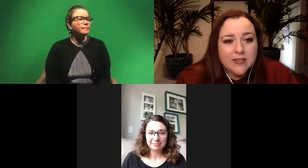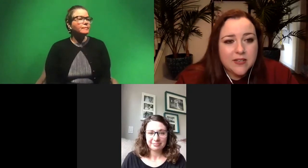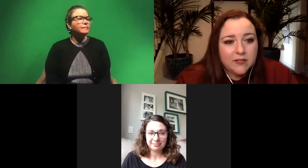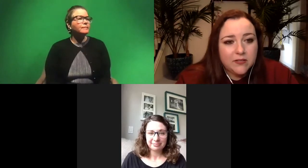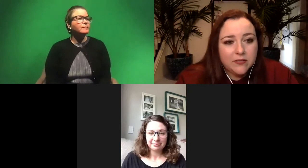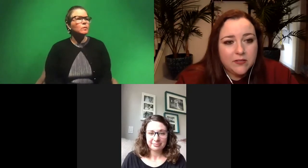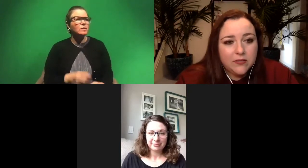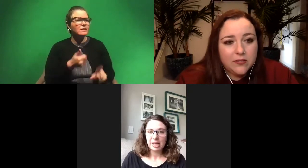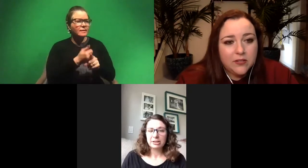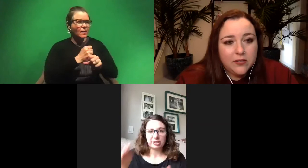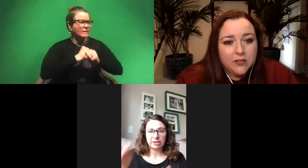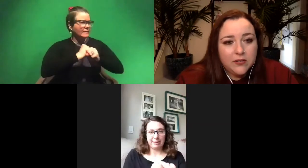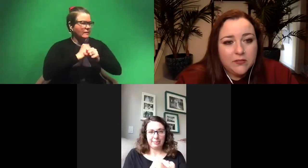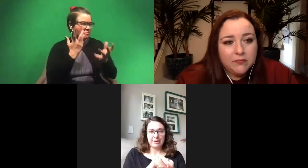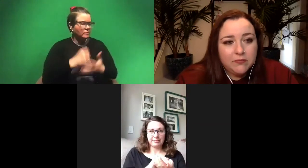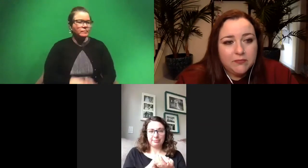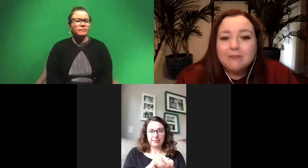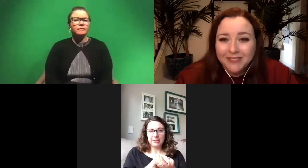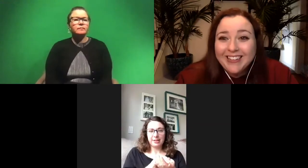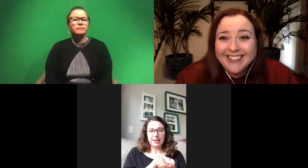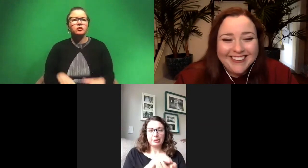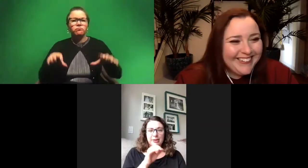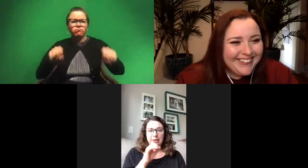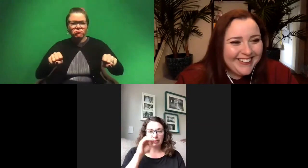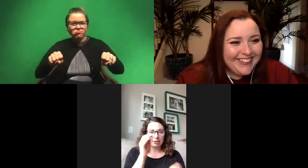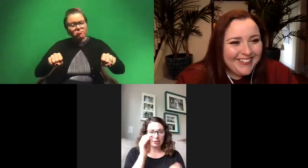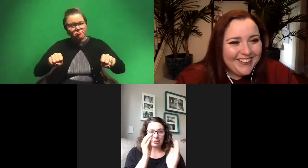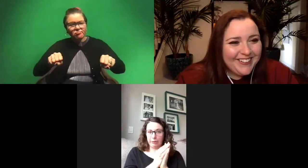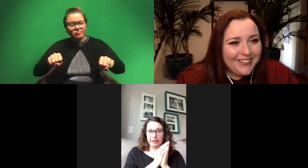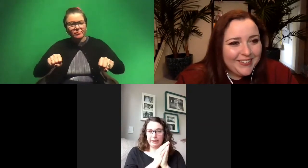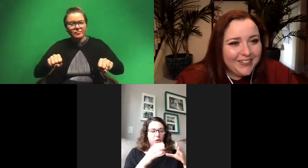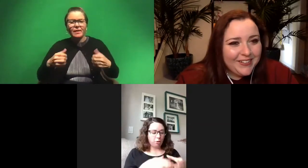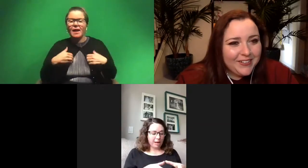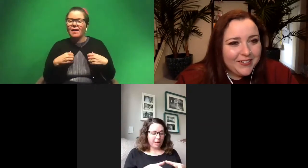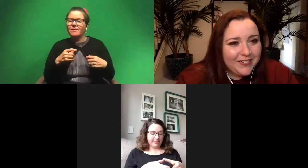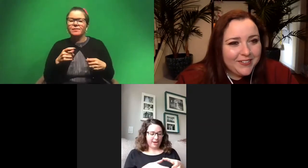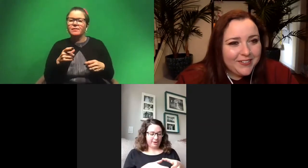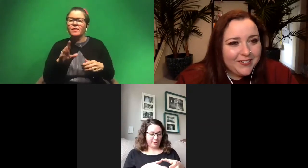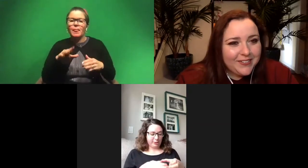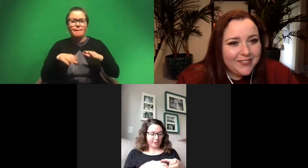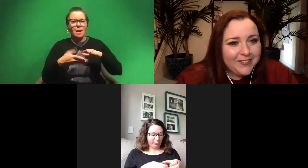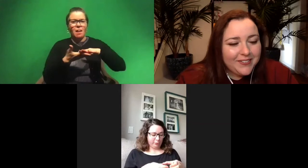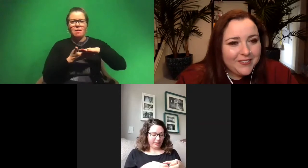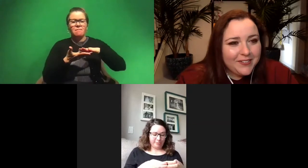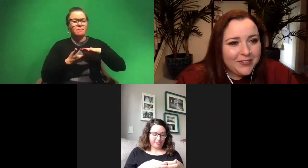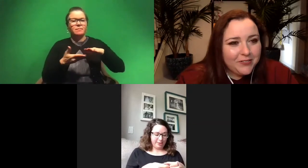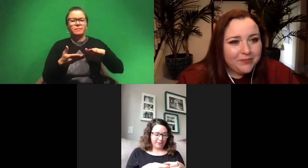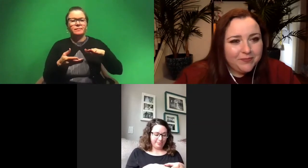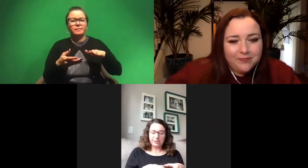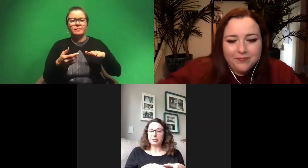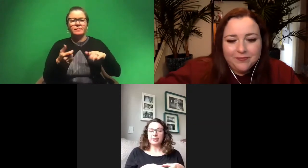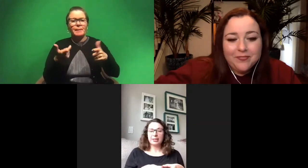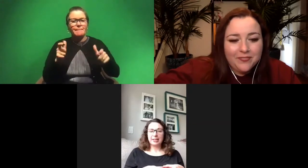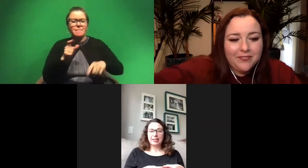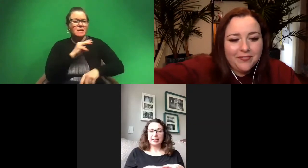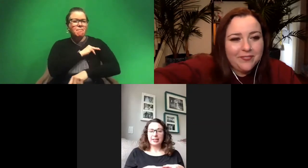self-defense? Just clamping down. So they've got this the whole bottom of the animal is a really big muscle,